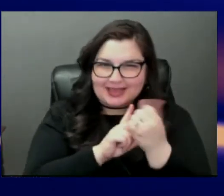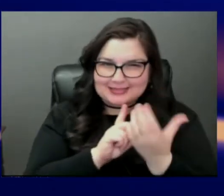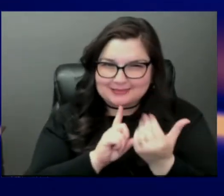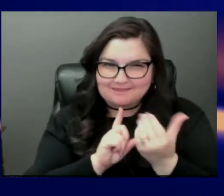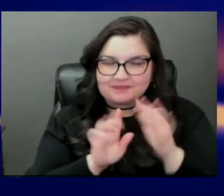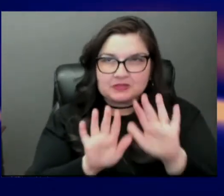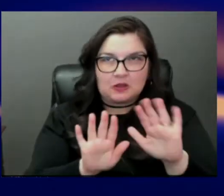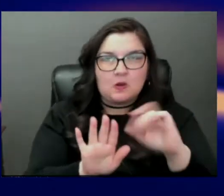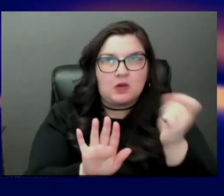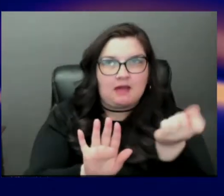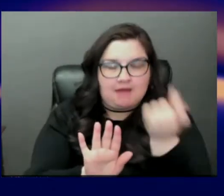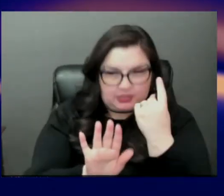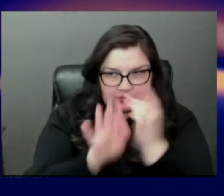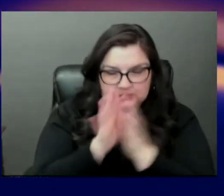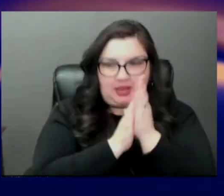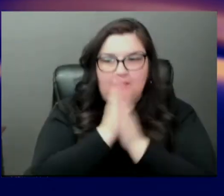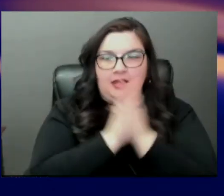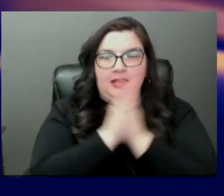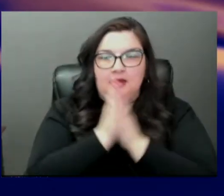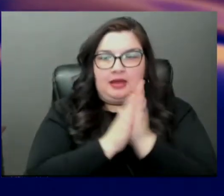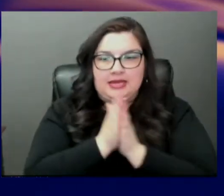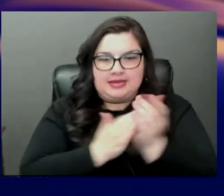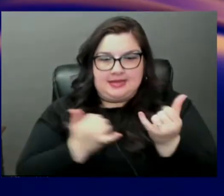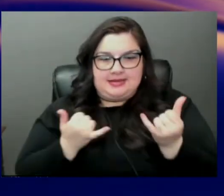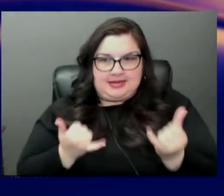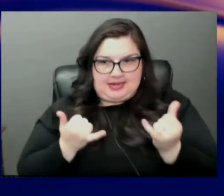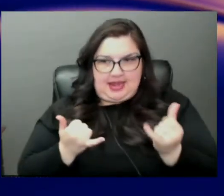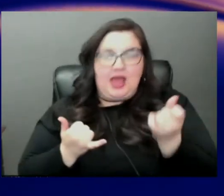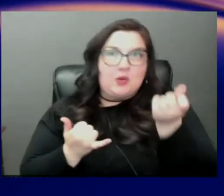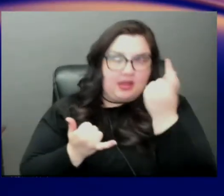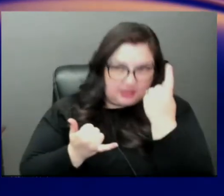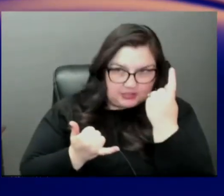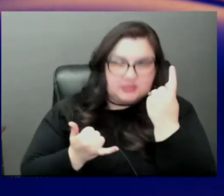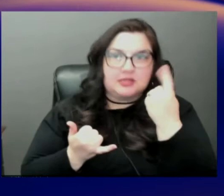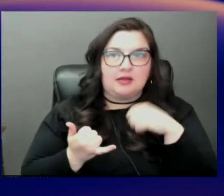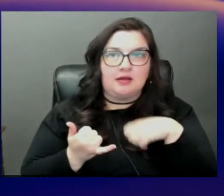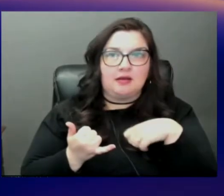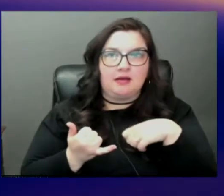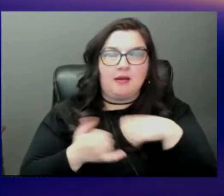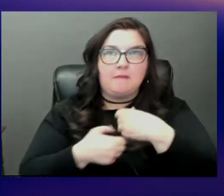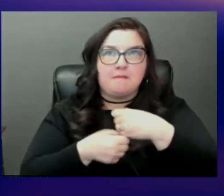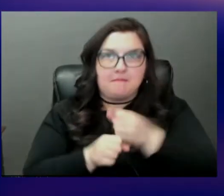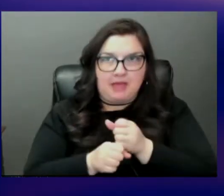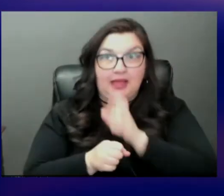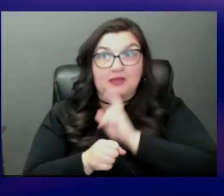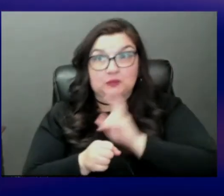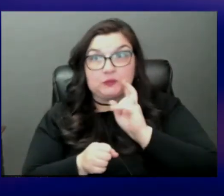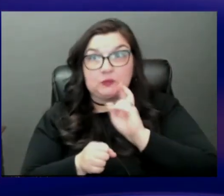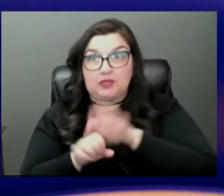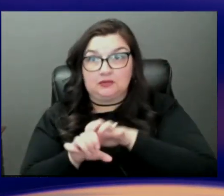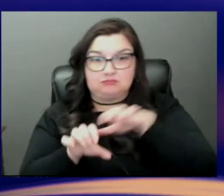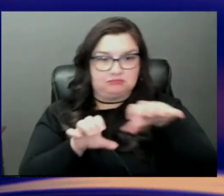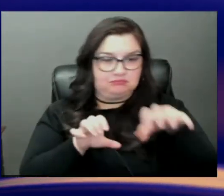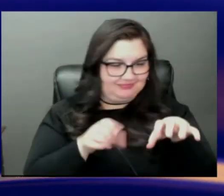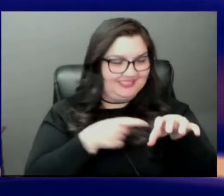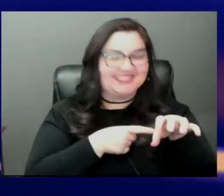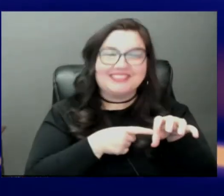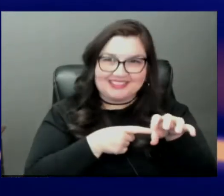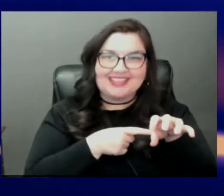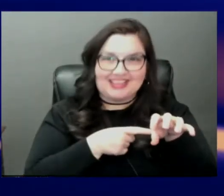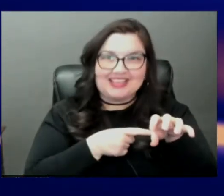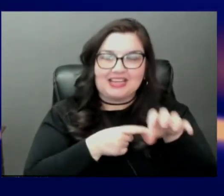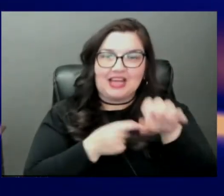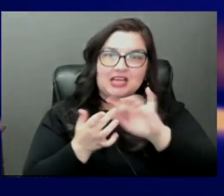understand that, now I understand that making a digital twin means that I can have this digital